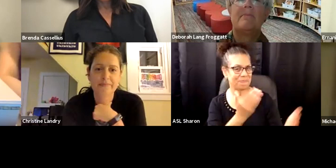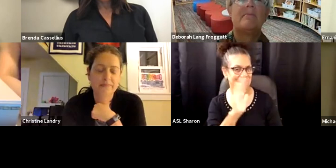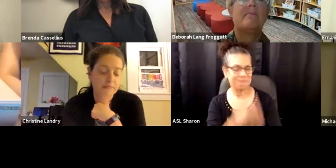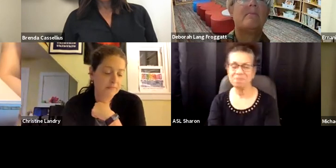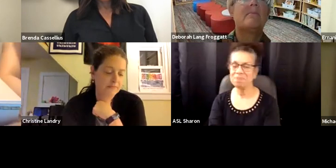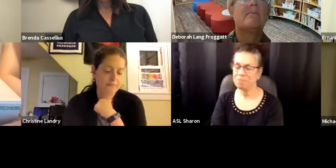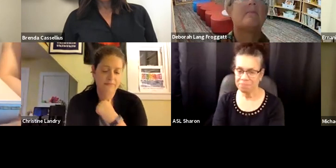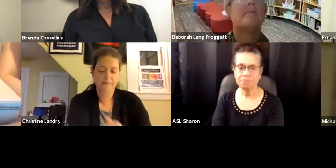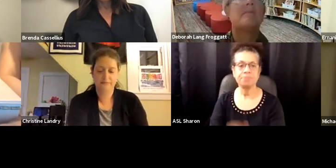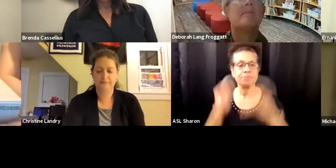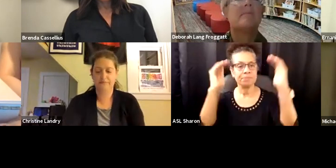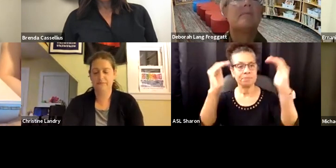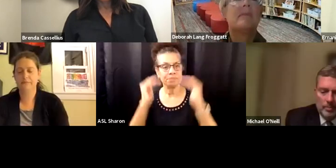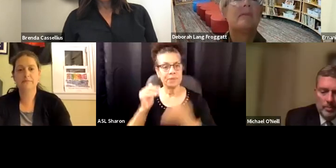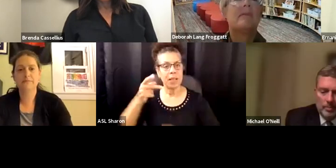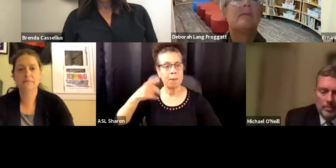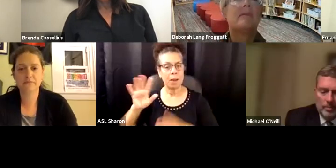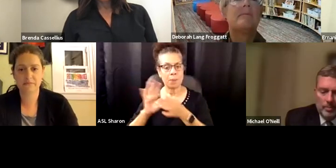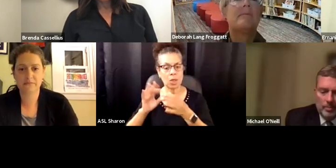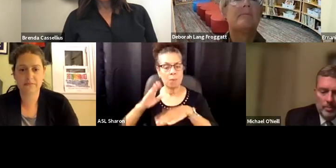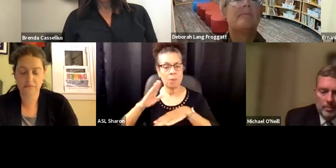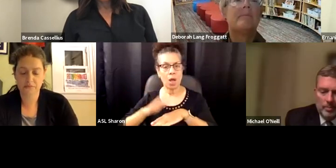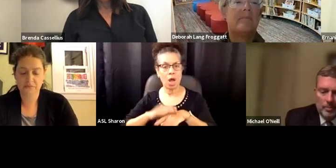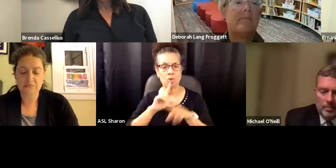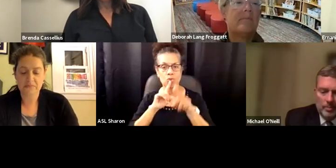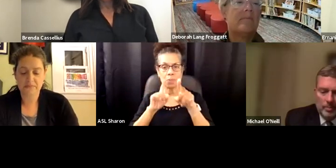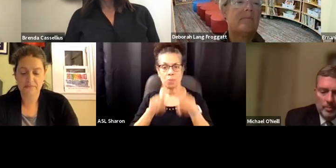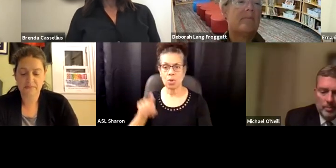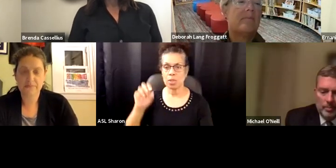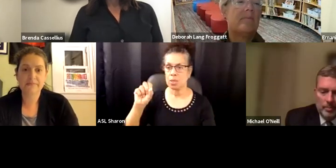we'll now move on to public comment on reports ms sullivan